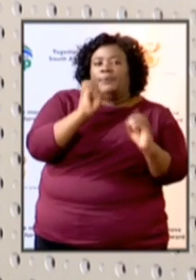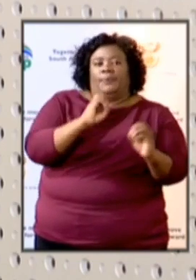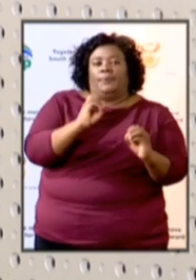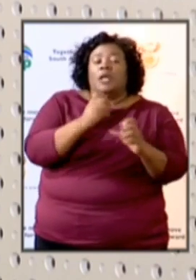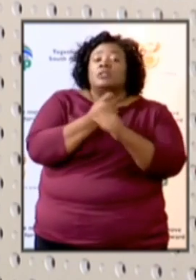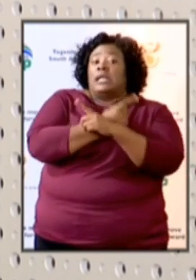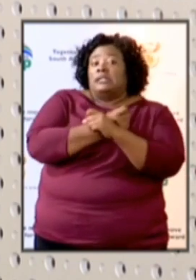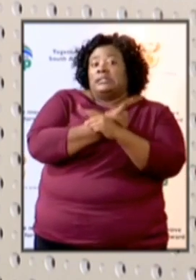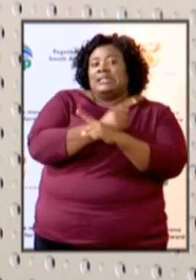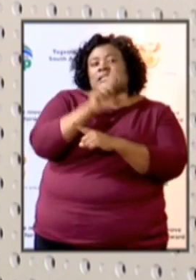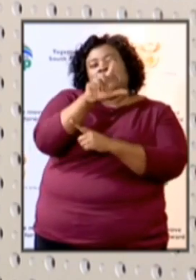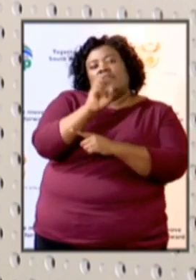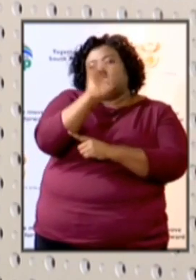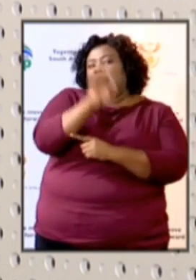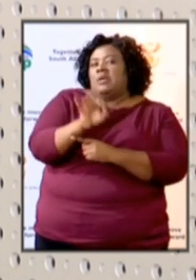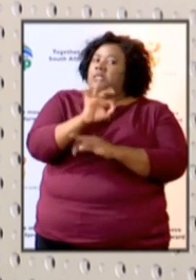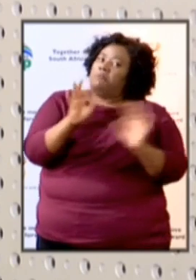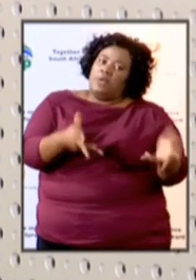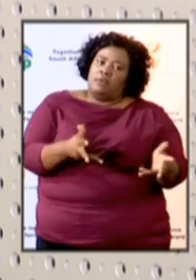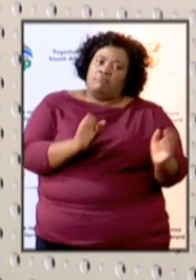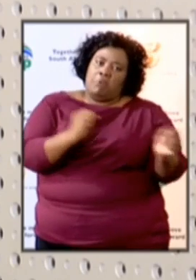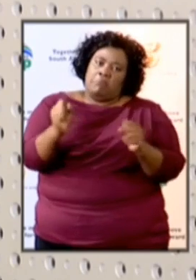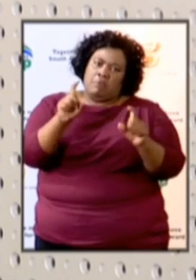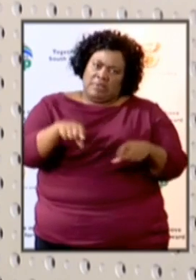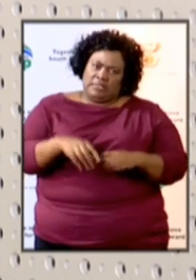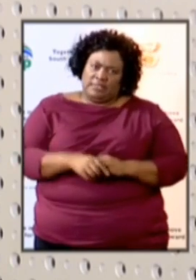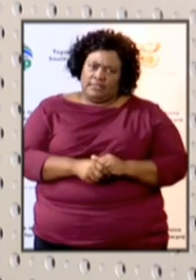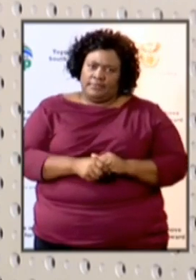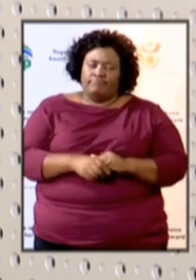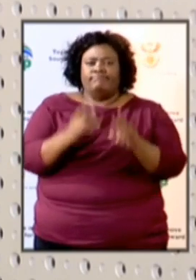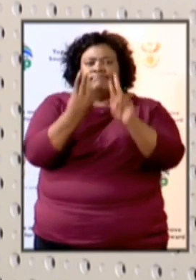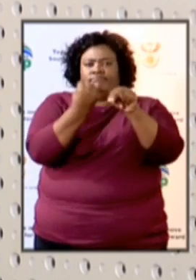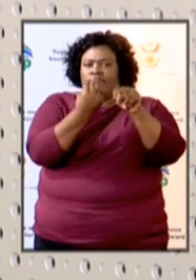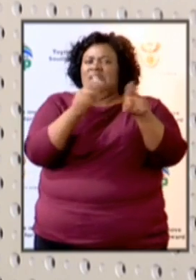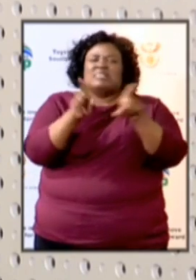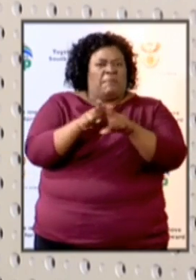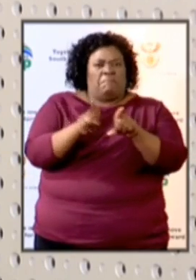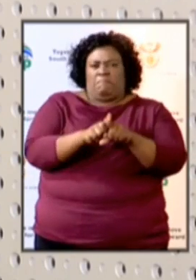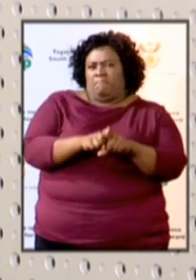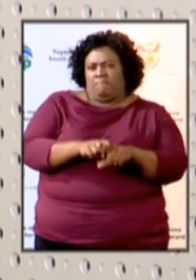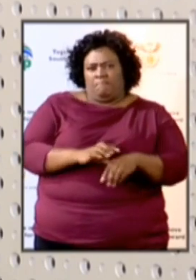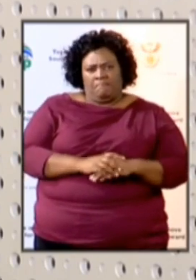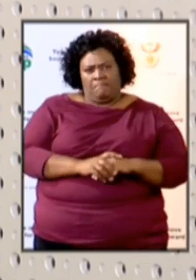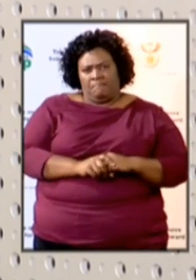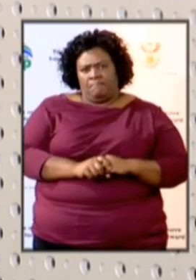the taxi, e-hailing the same.